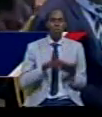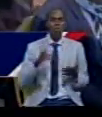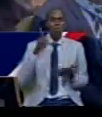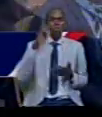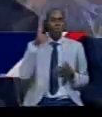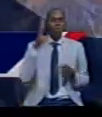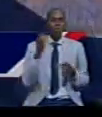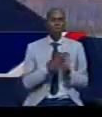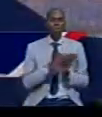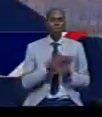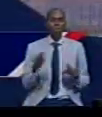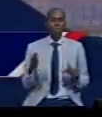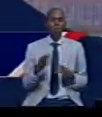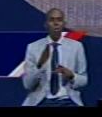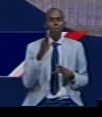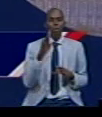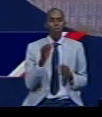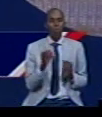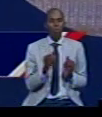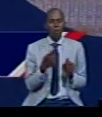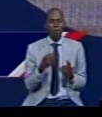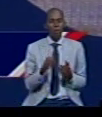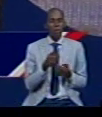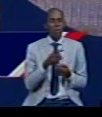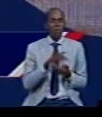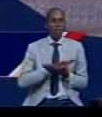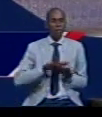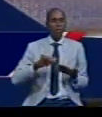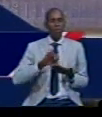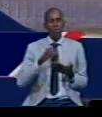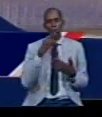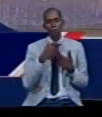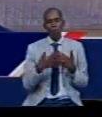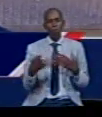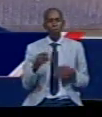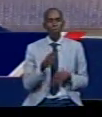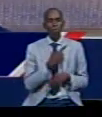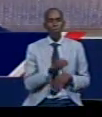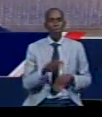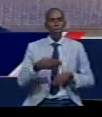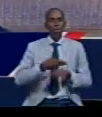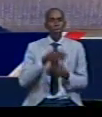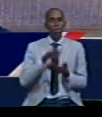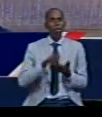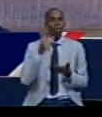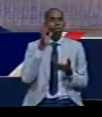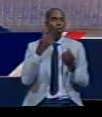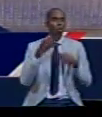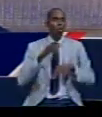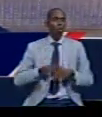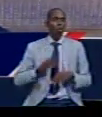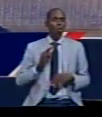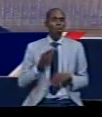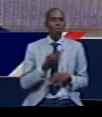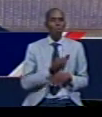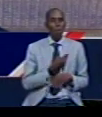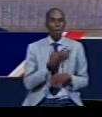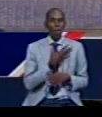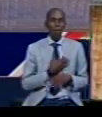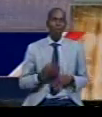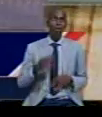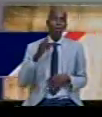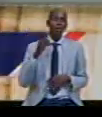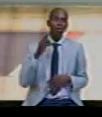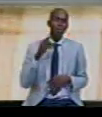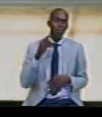away. The cleansing blood of the Lamb will come upon us, and you'll be able to